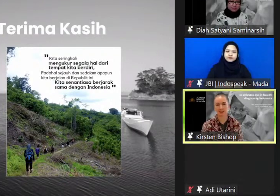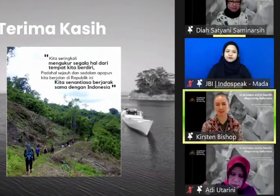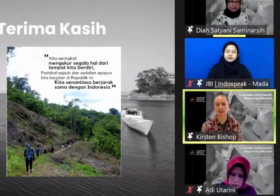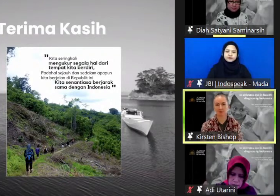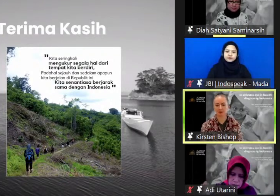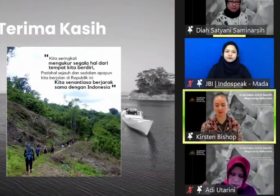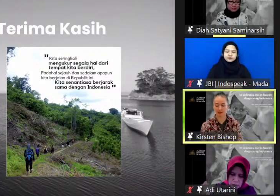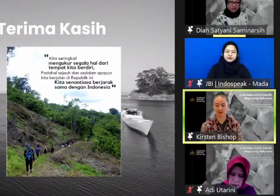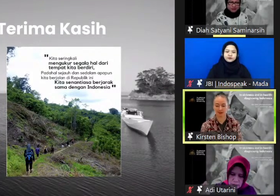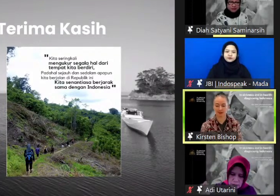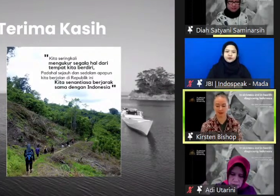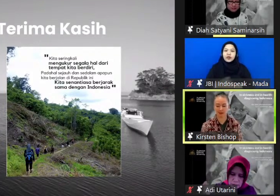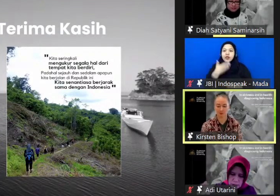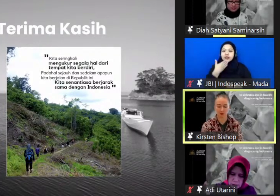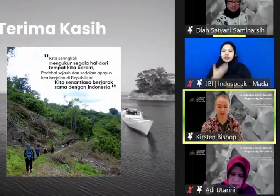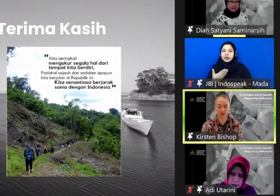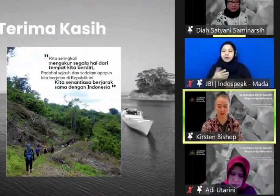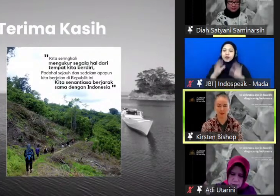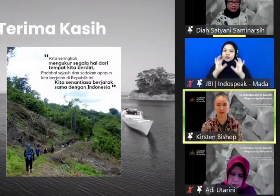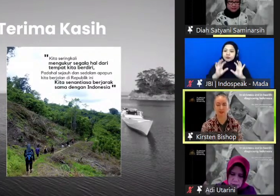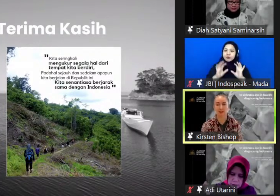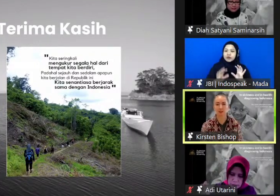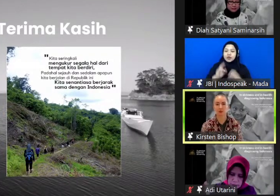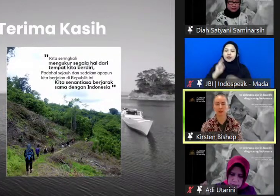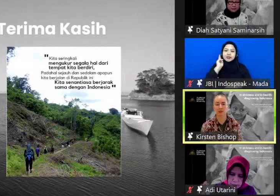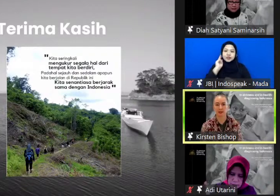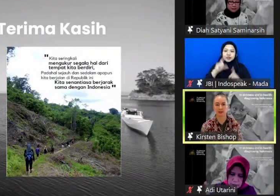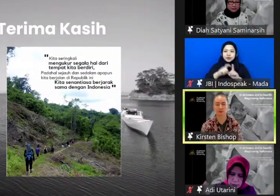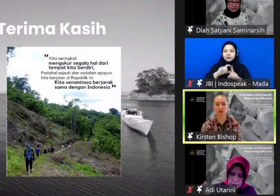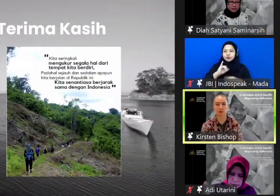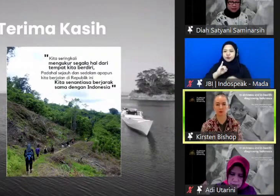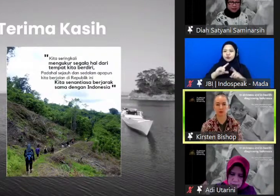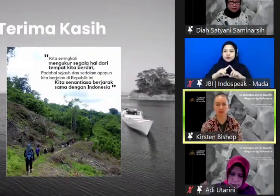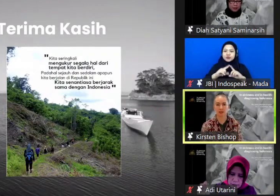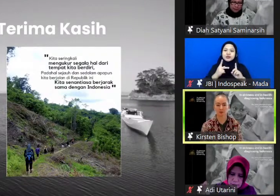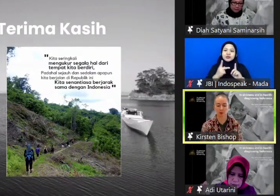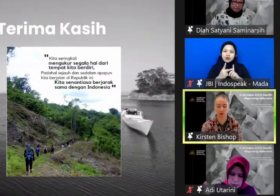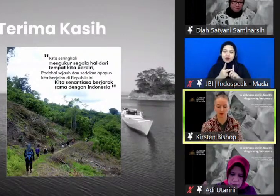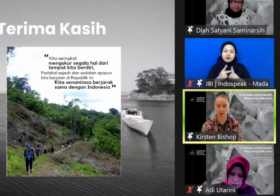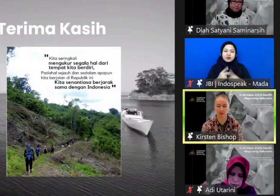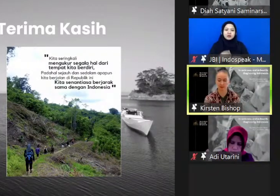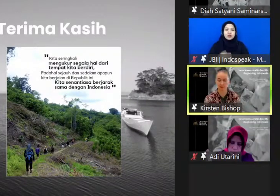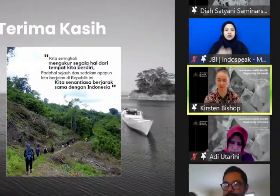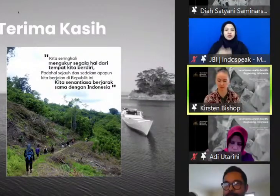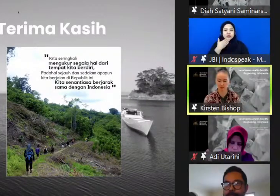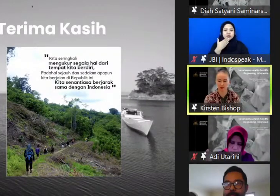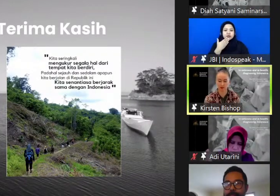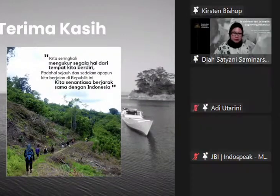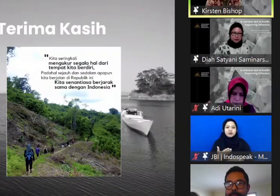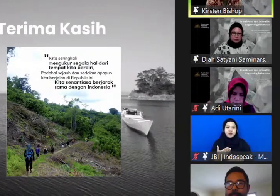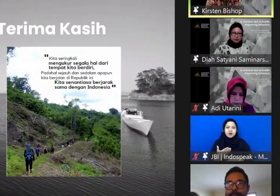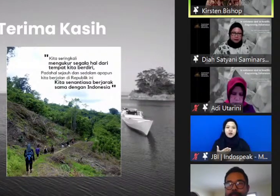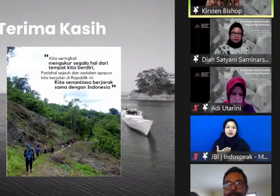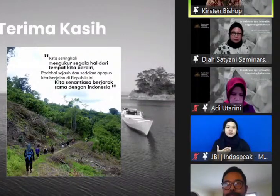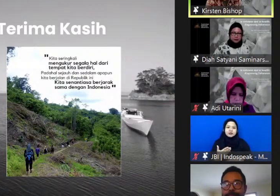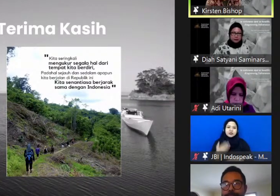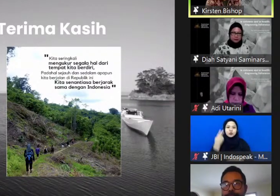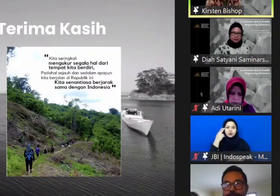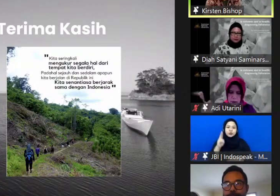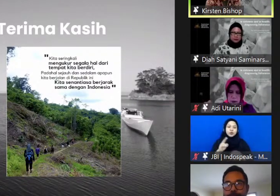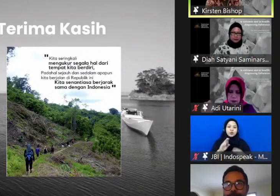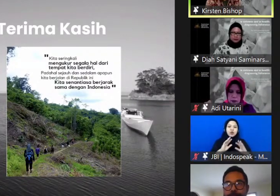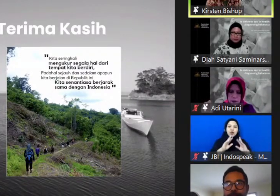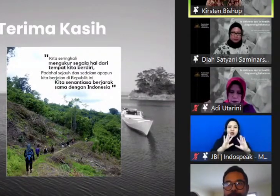Terima kasih banyak, Ibu Dia. And thank you again to all of our panelists this morning, Ibu